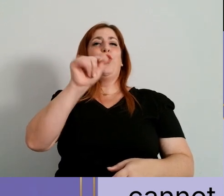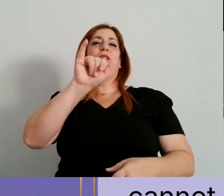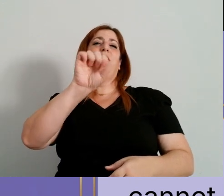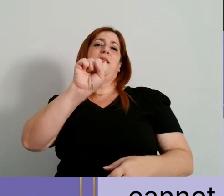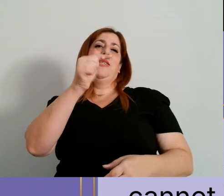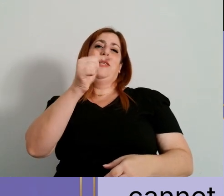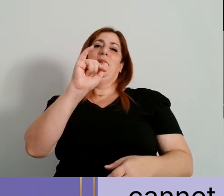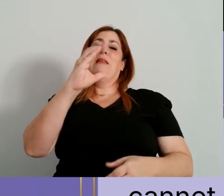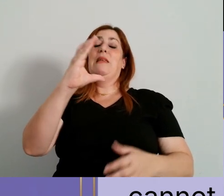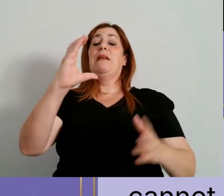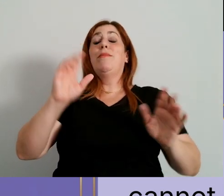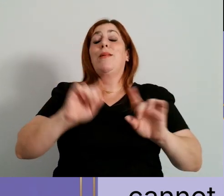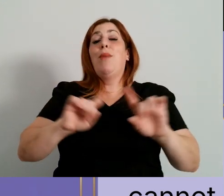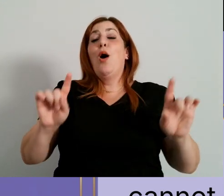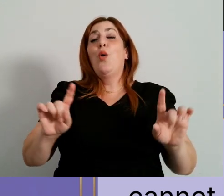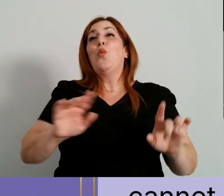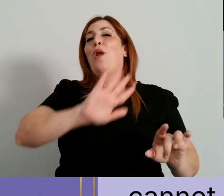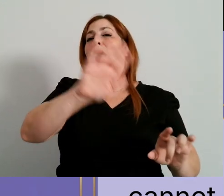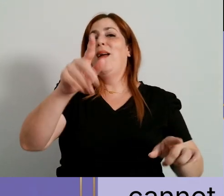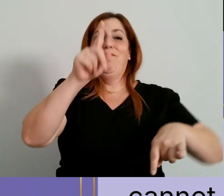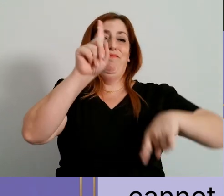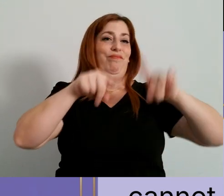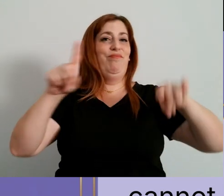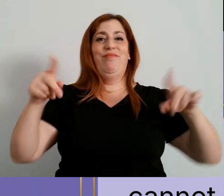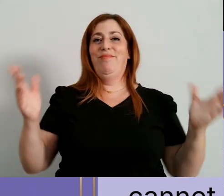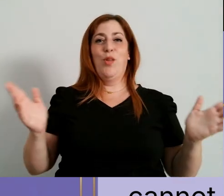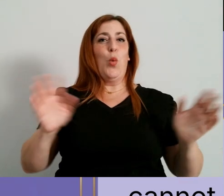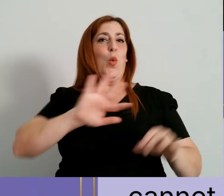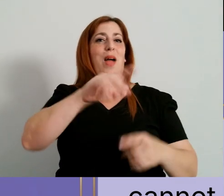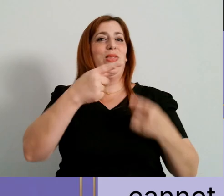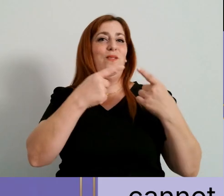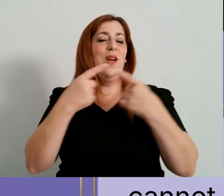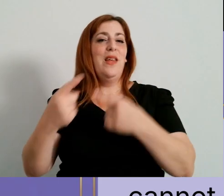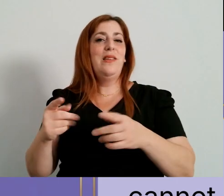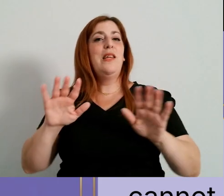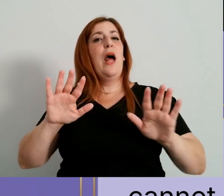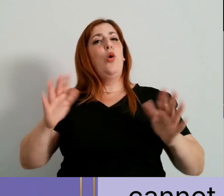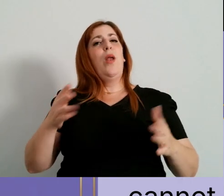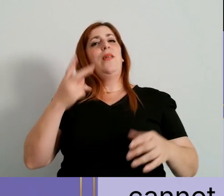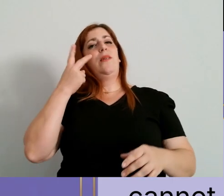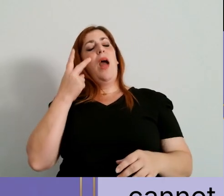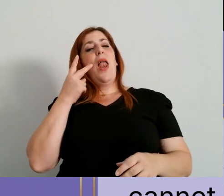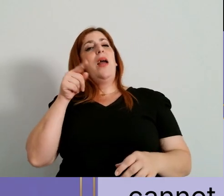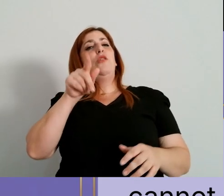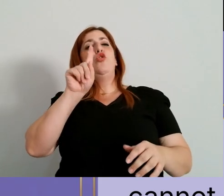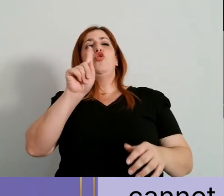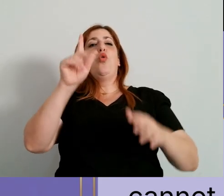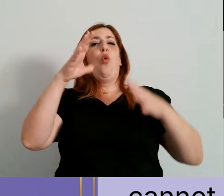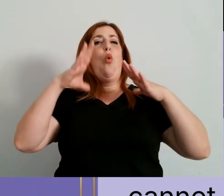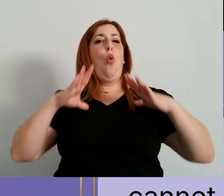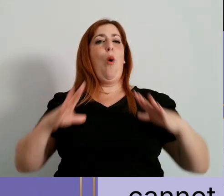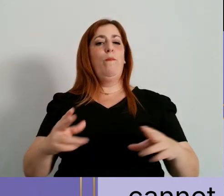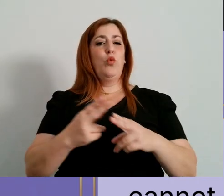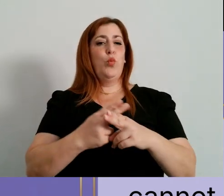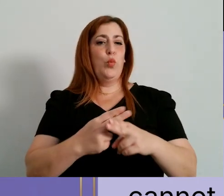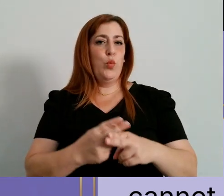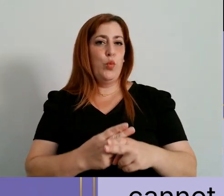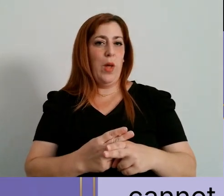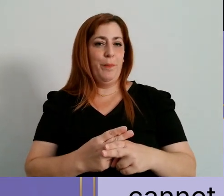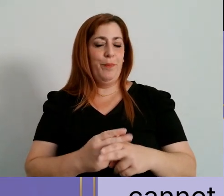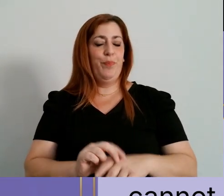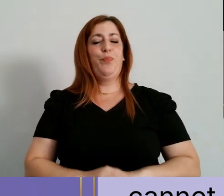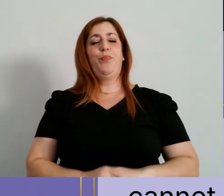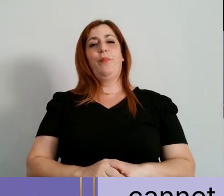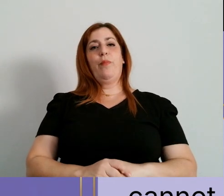in particular. We are all different people, but for the most part, people do typically prefer